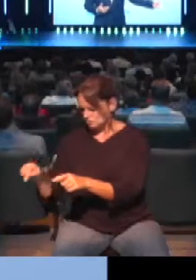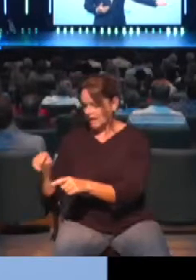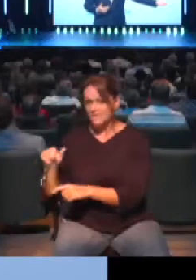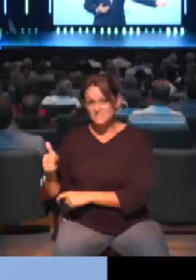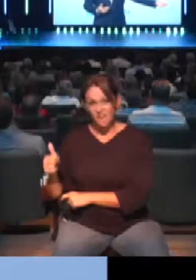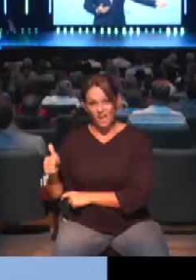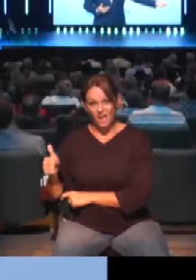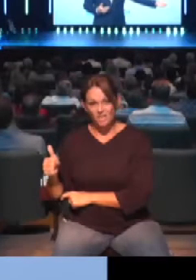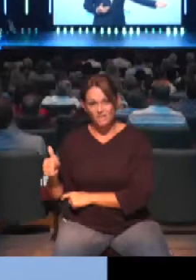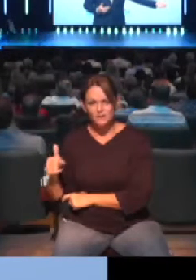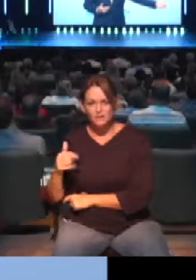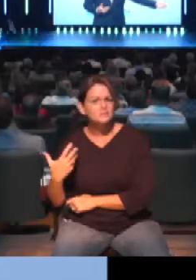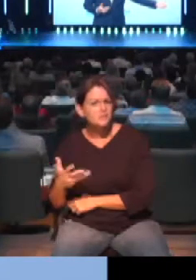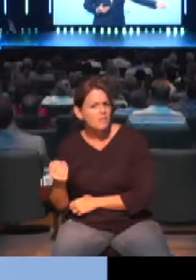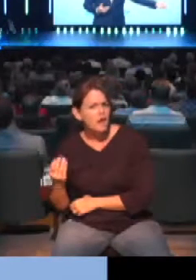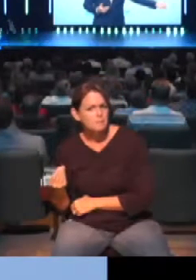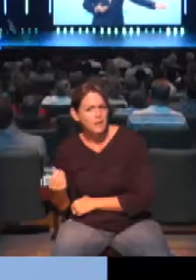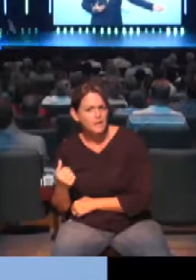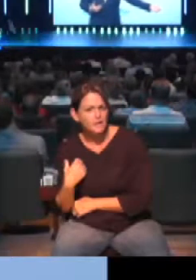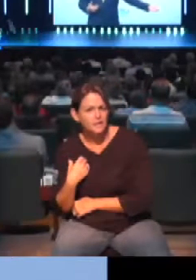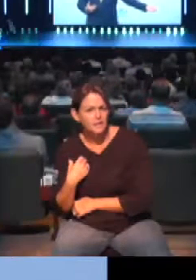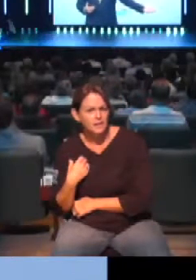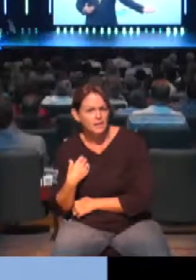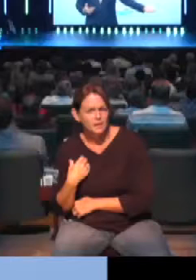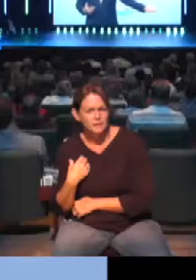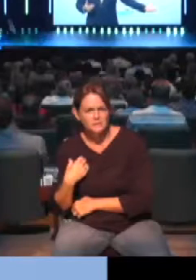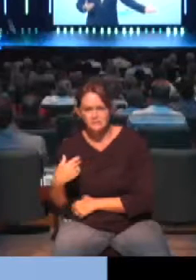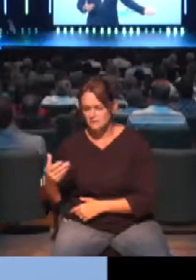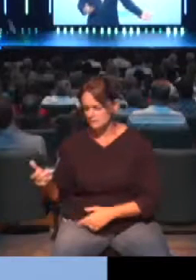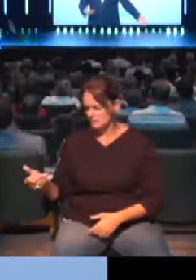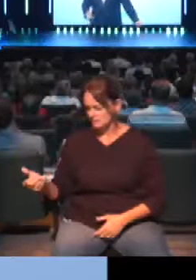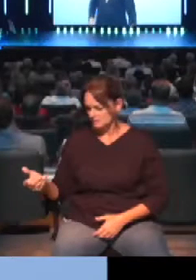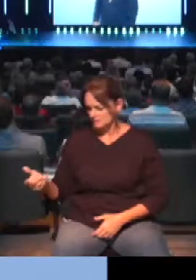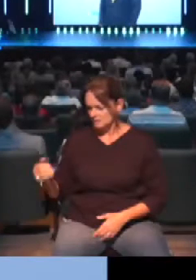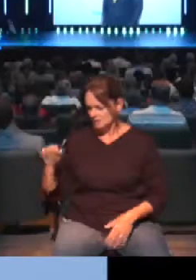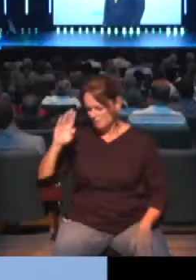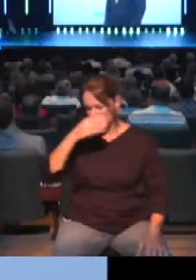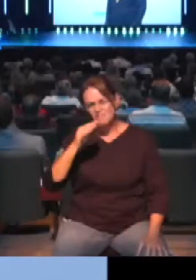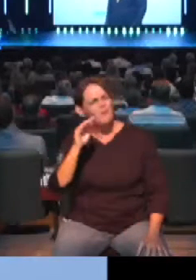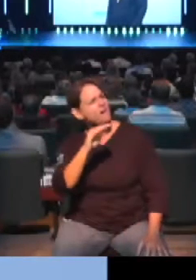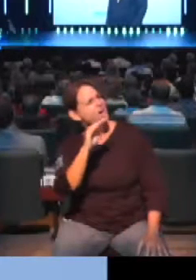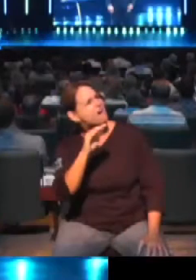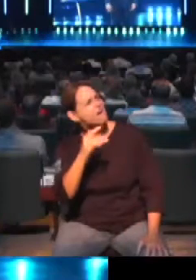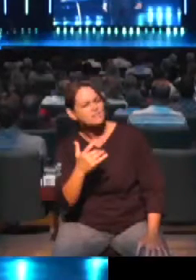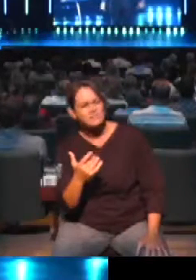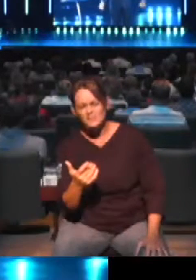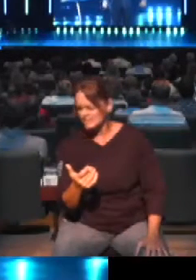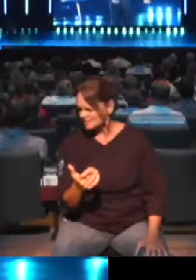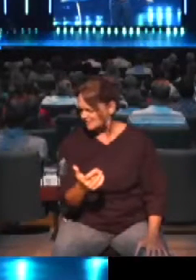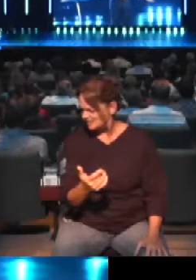check to a little kid, that's a big check. And all of a sudden, I could just see him, and he said, Dad,